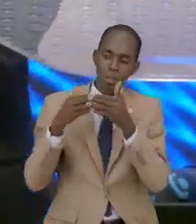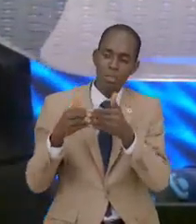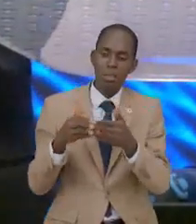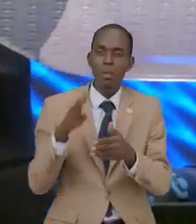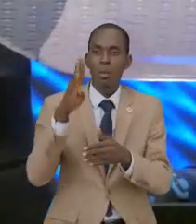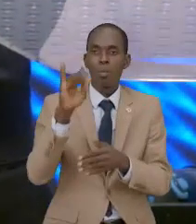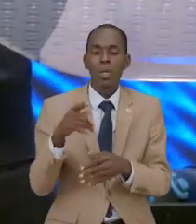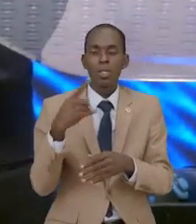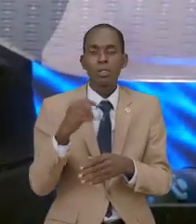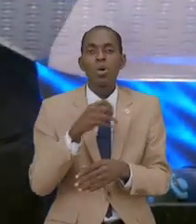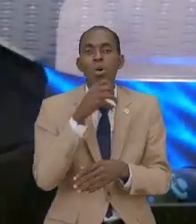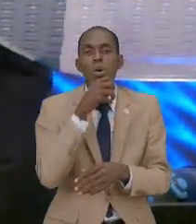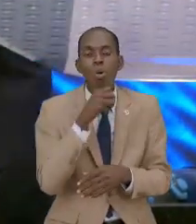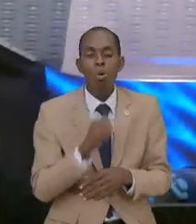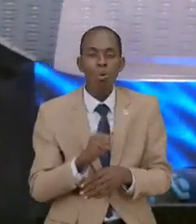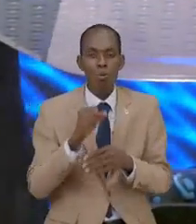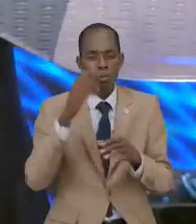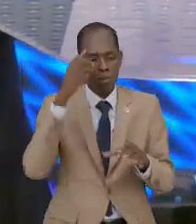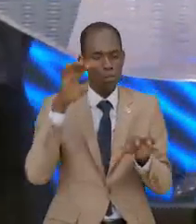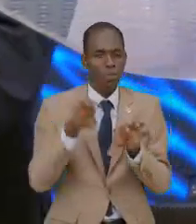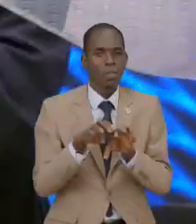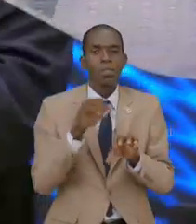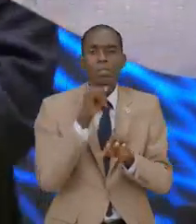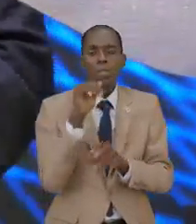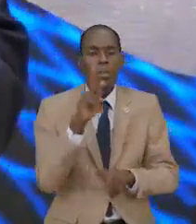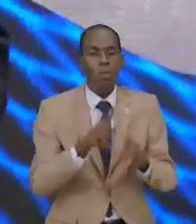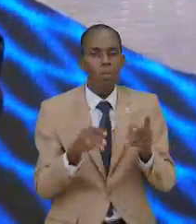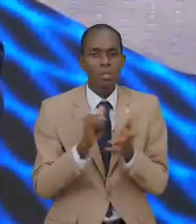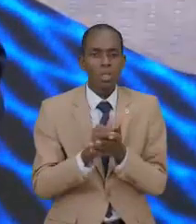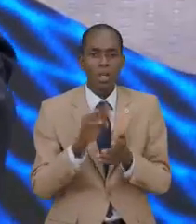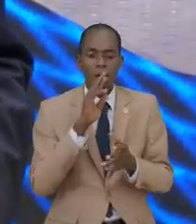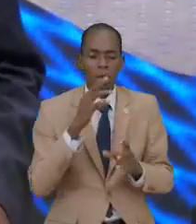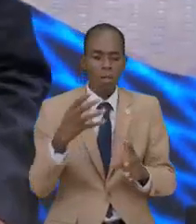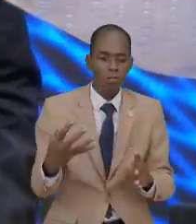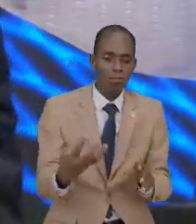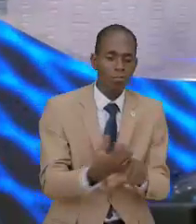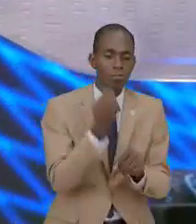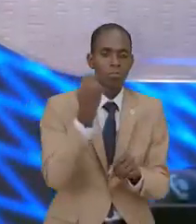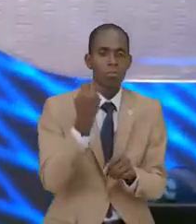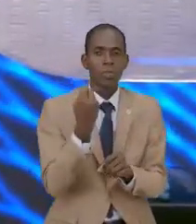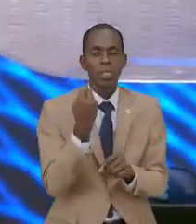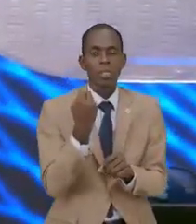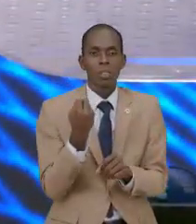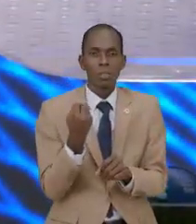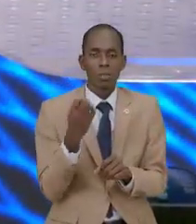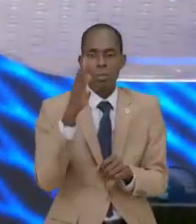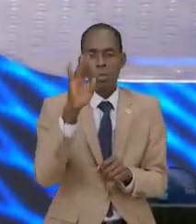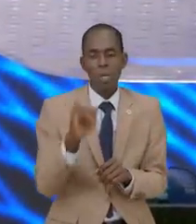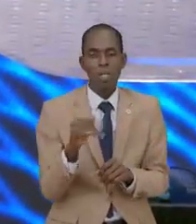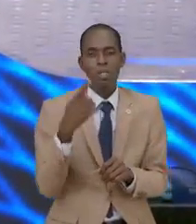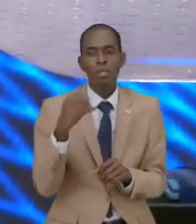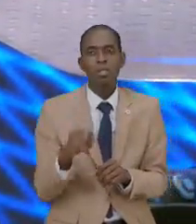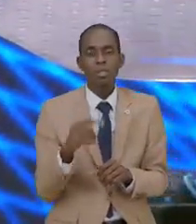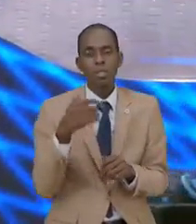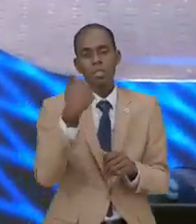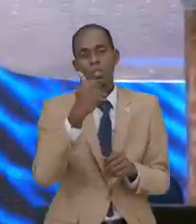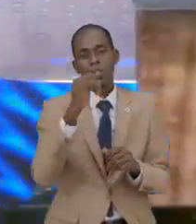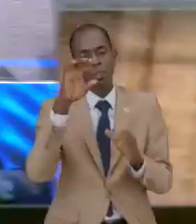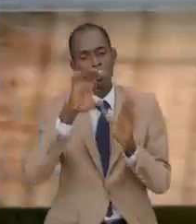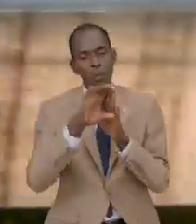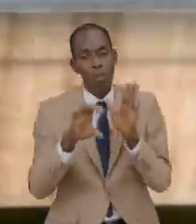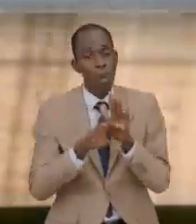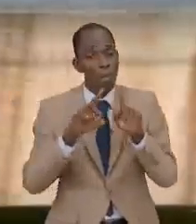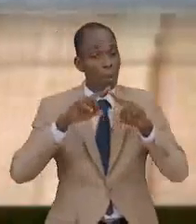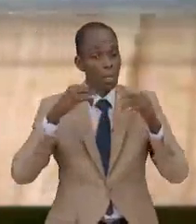old covenant, not those who are taken and they are being led by the Ten Commandments, but